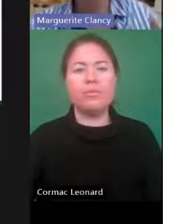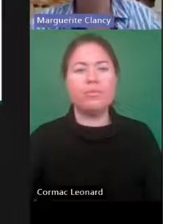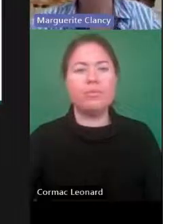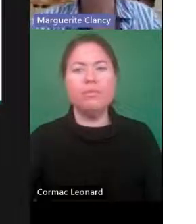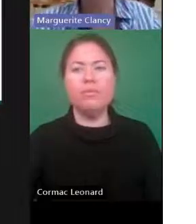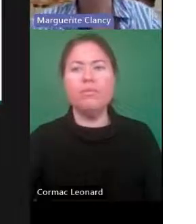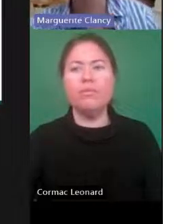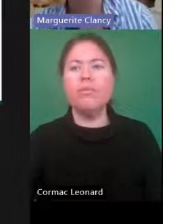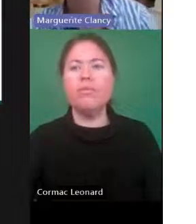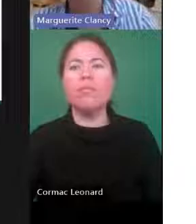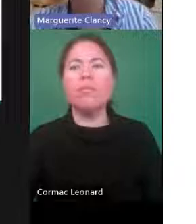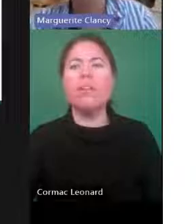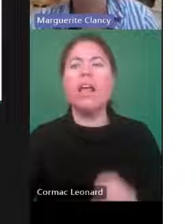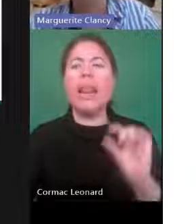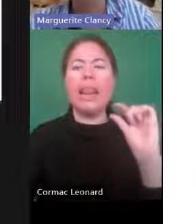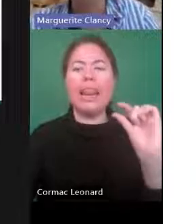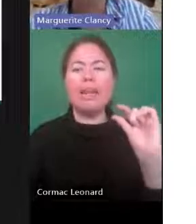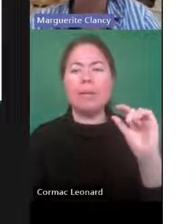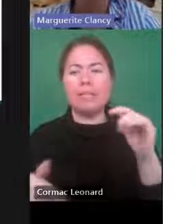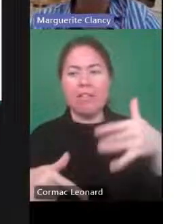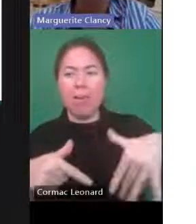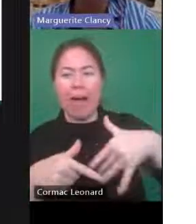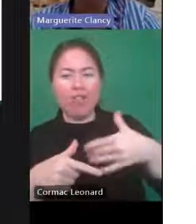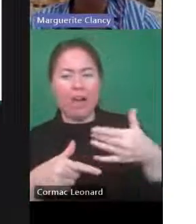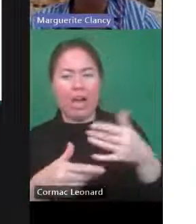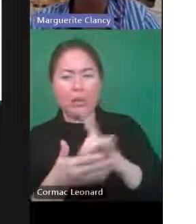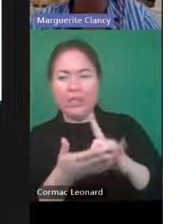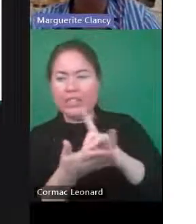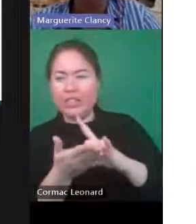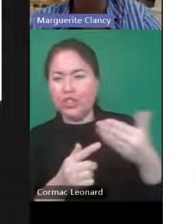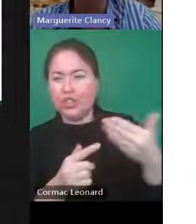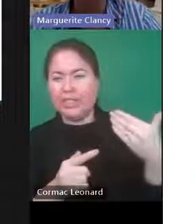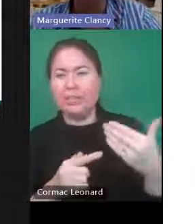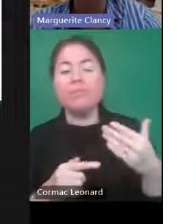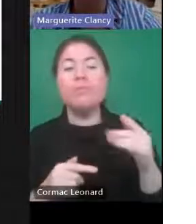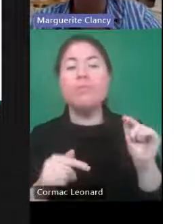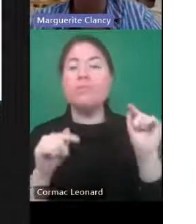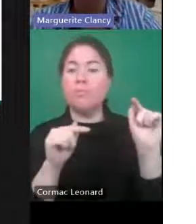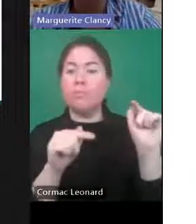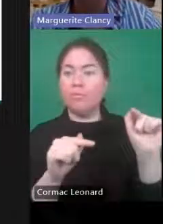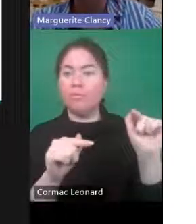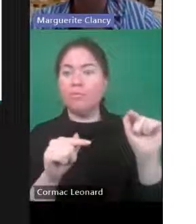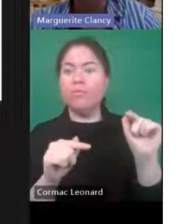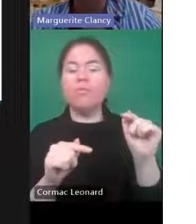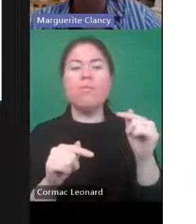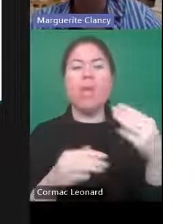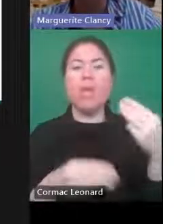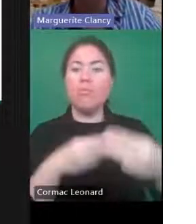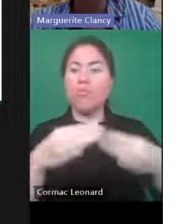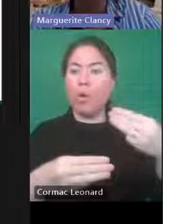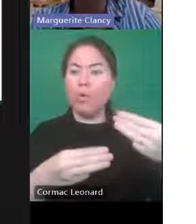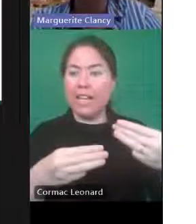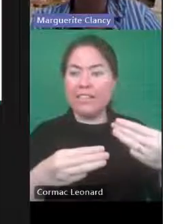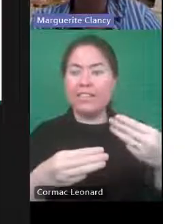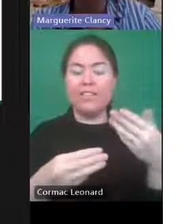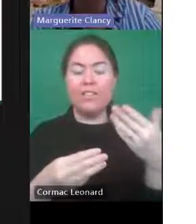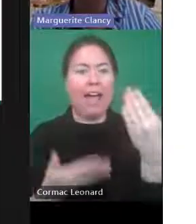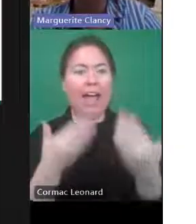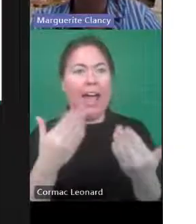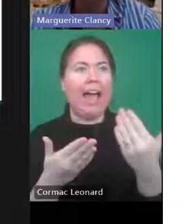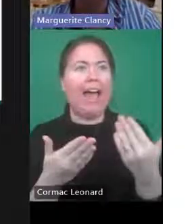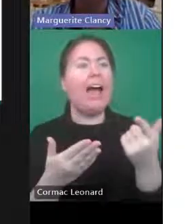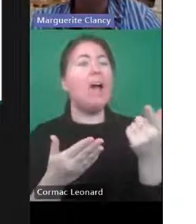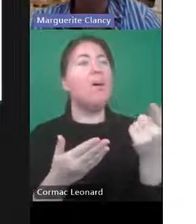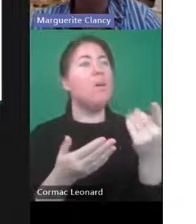just to give you a small bit of background, in terms of what we're going to discuss today, this process of communicating referrals into